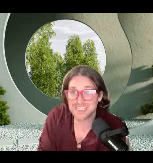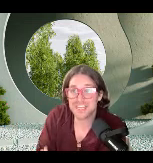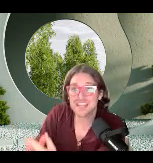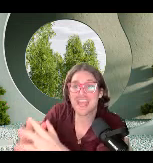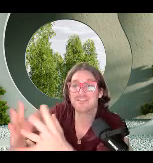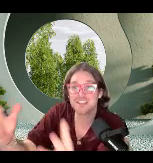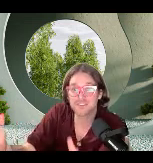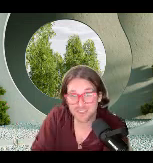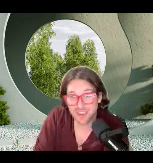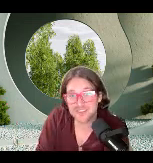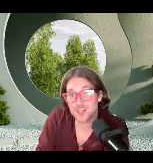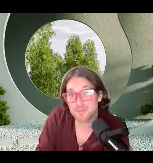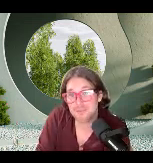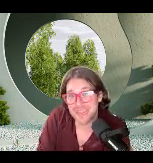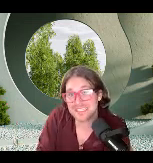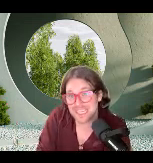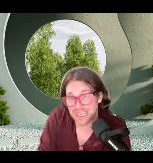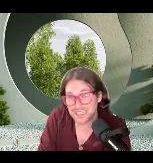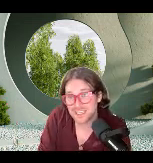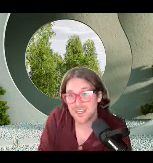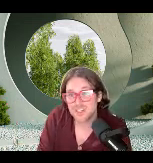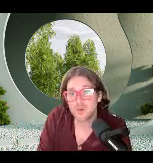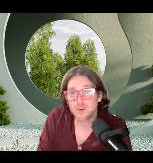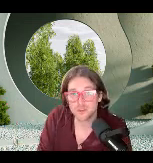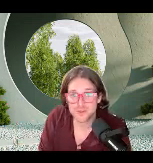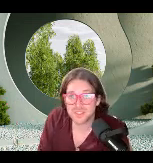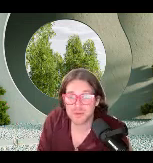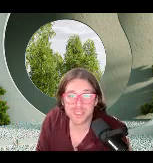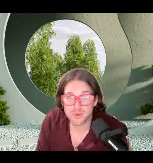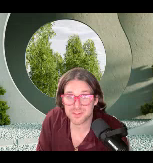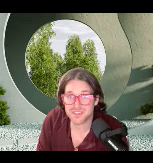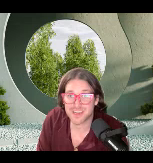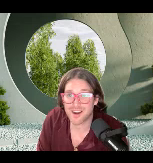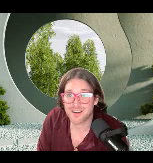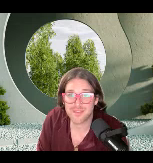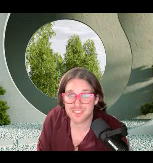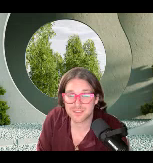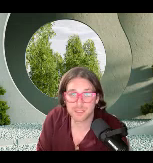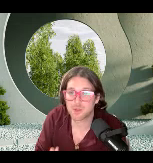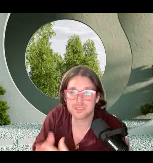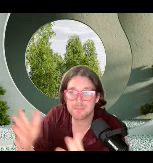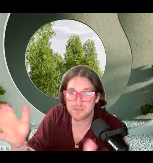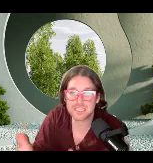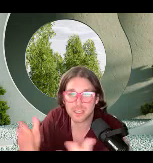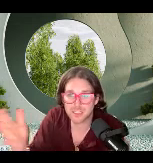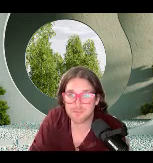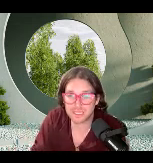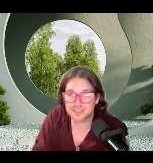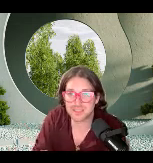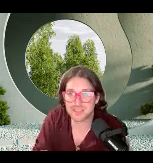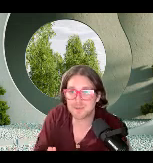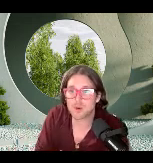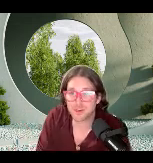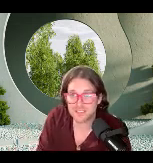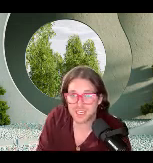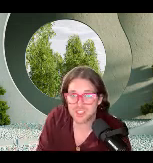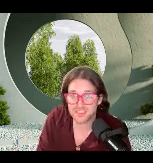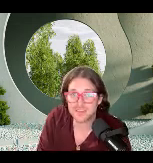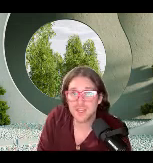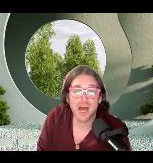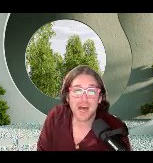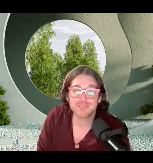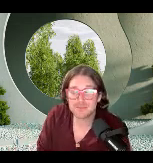on UDL's website. They have different things that are baked in. So if we're using resources that are on these multi-million-dollar companies and